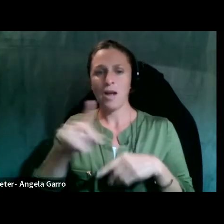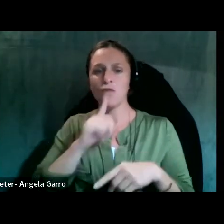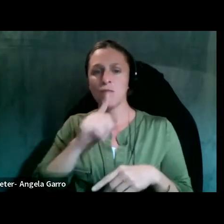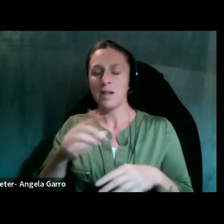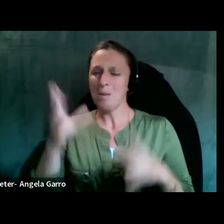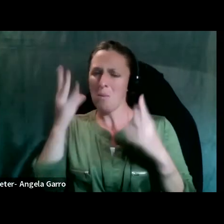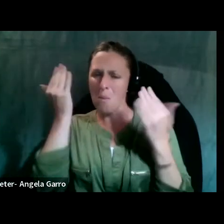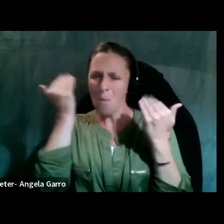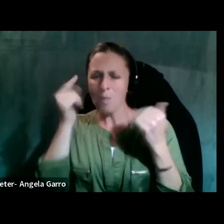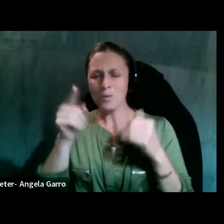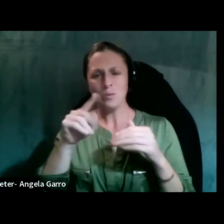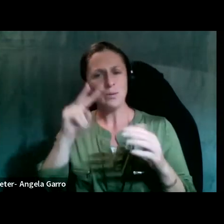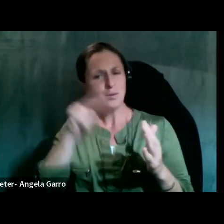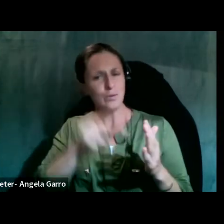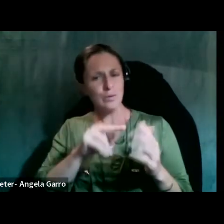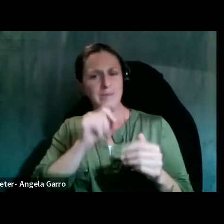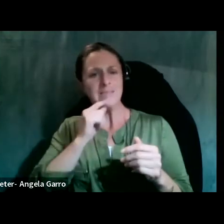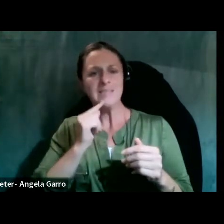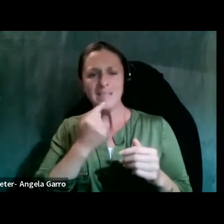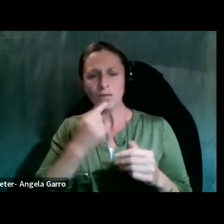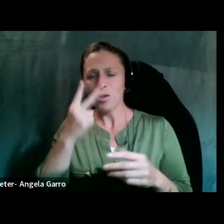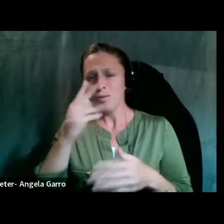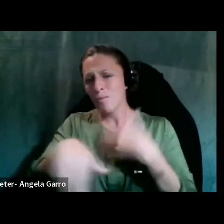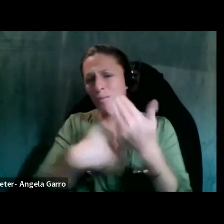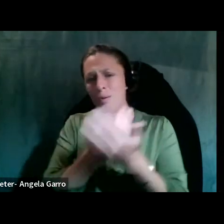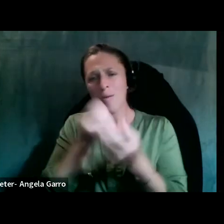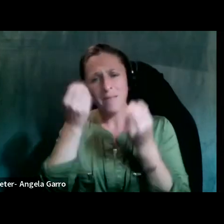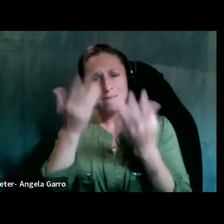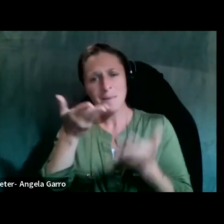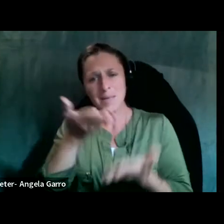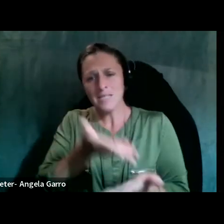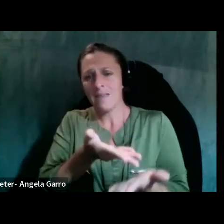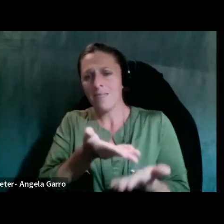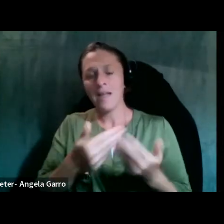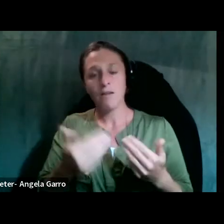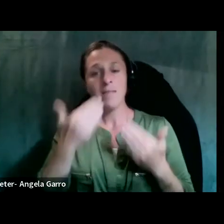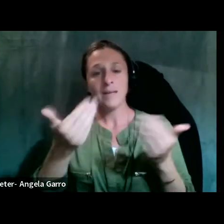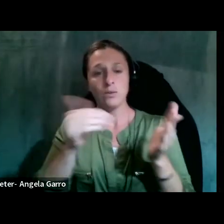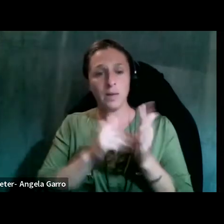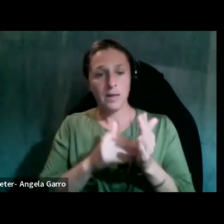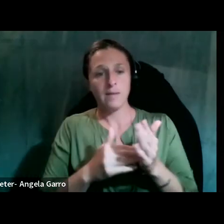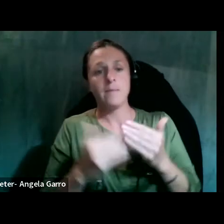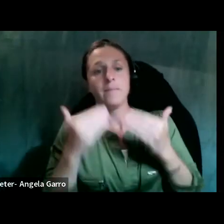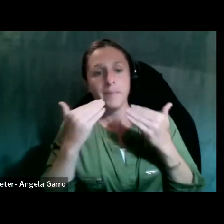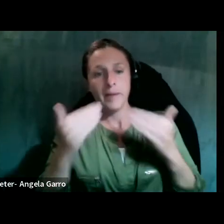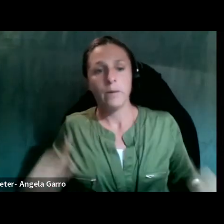seriously and look at all the information that's in there. Thanks again. Thank you. Thank you.